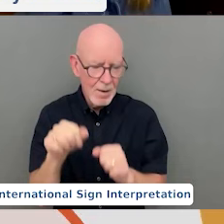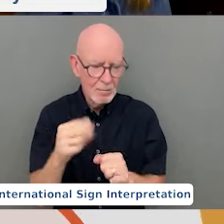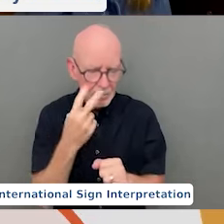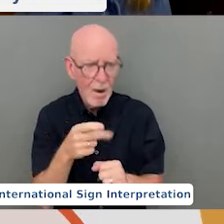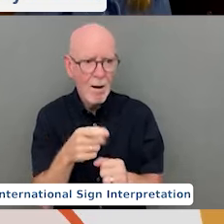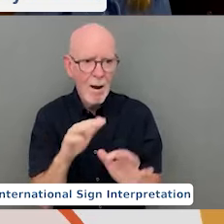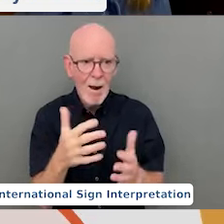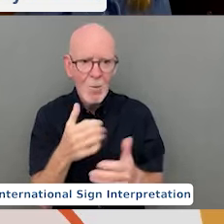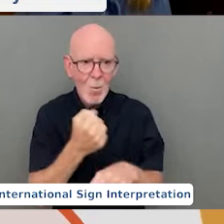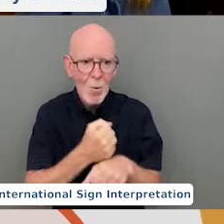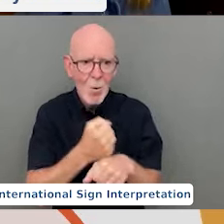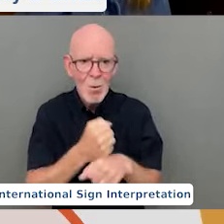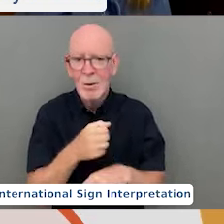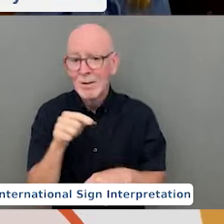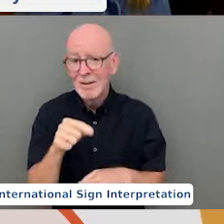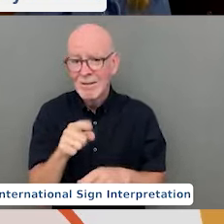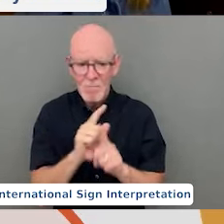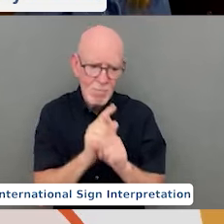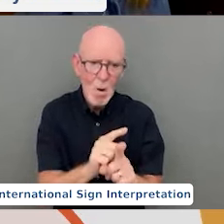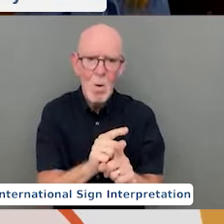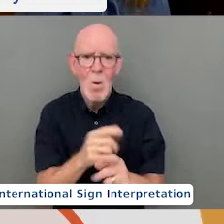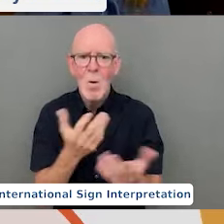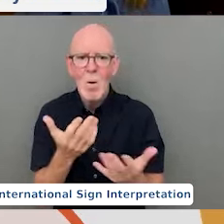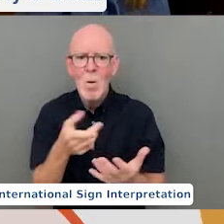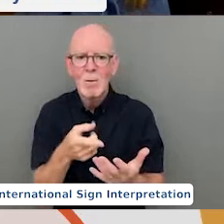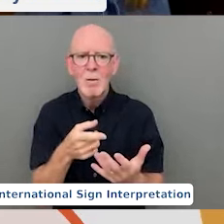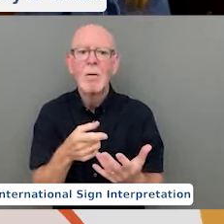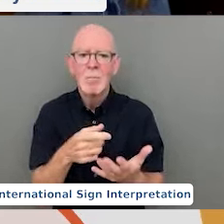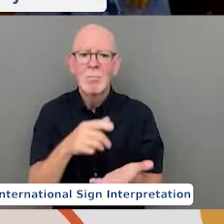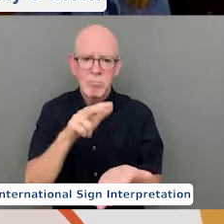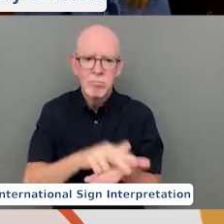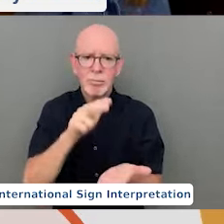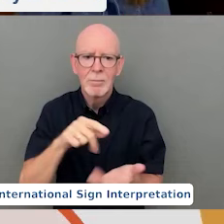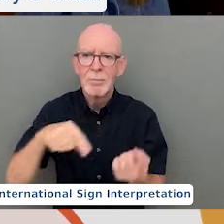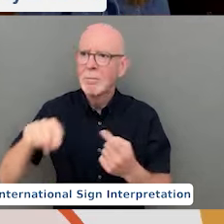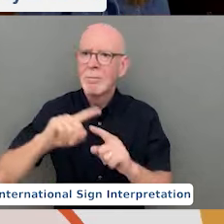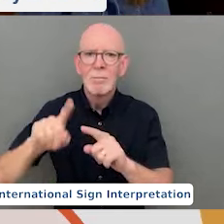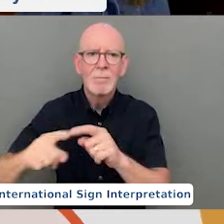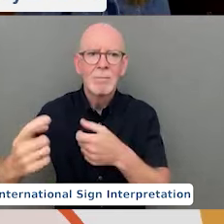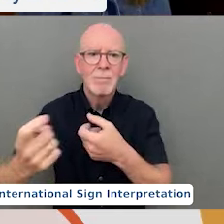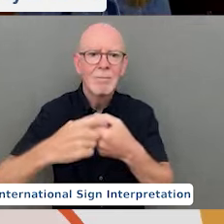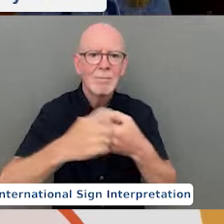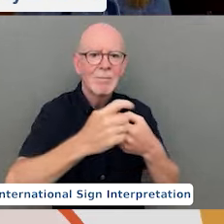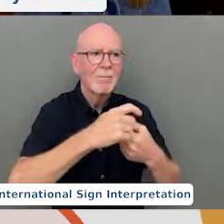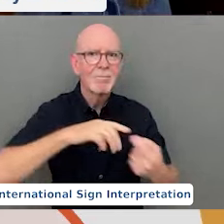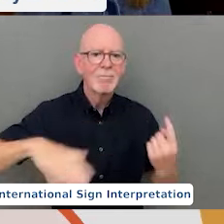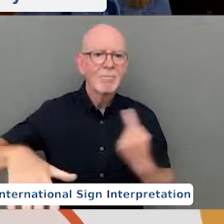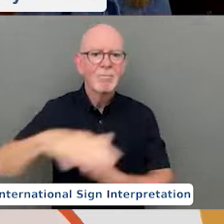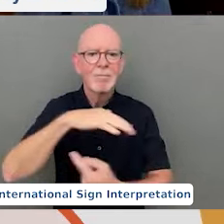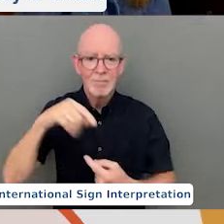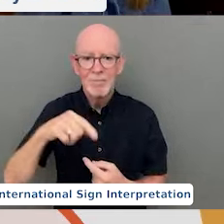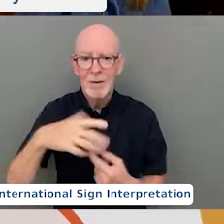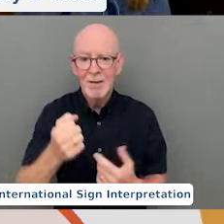region, the strategy highlights the 6 preconditions or key enablers to equity and participation. Those